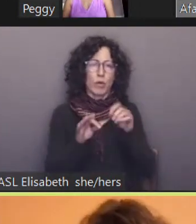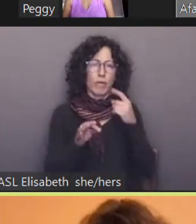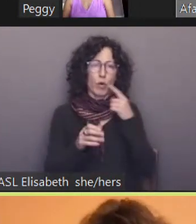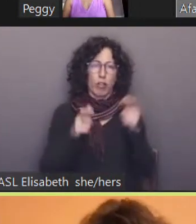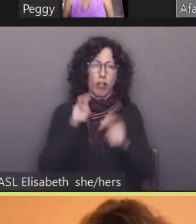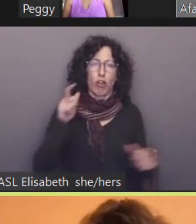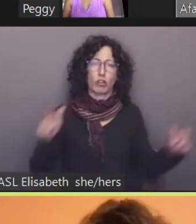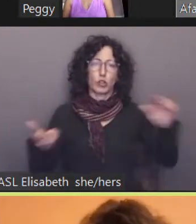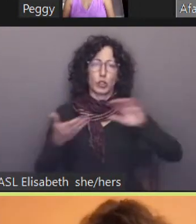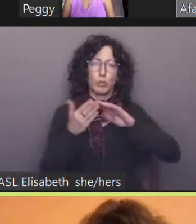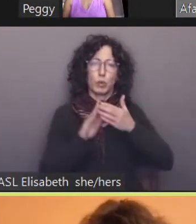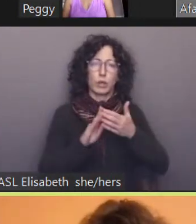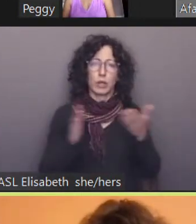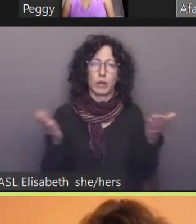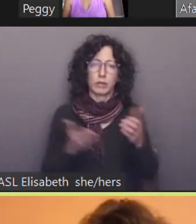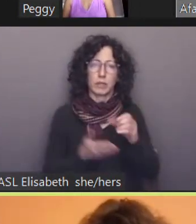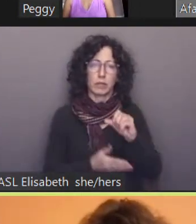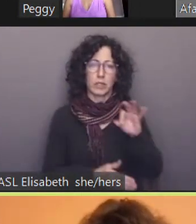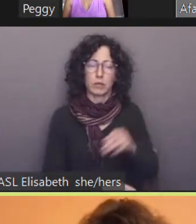community?